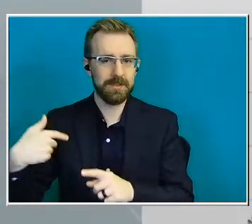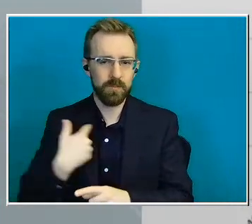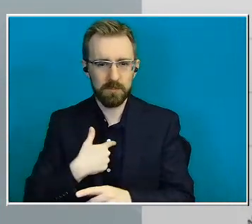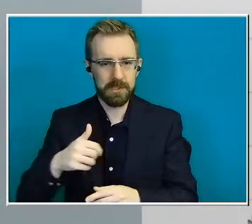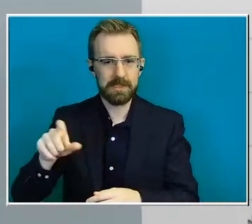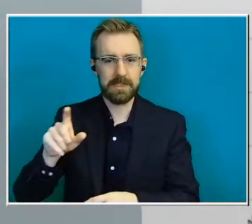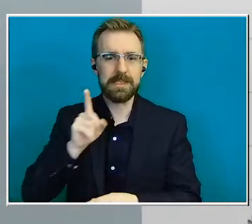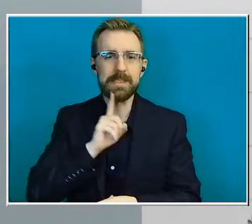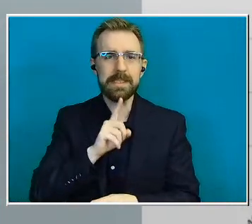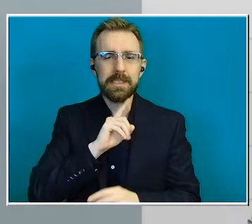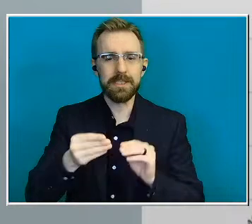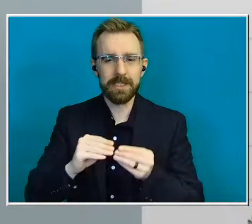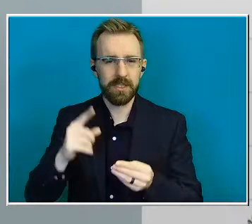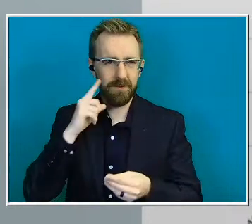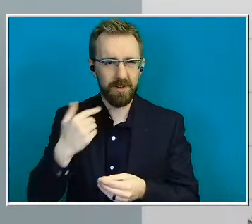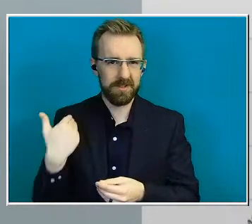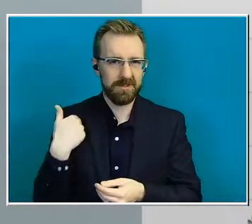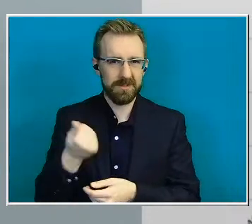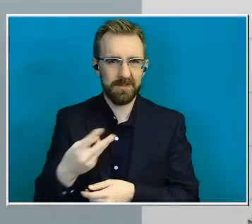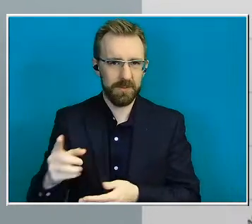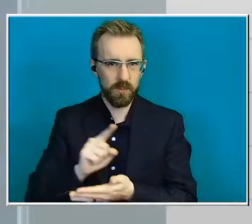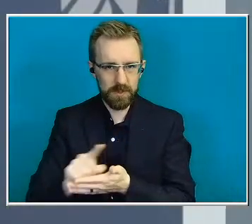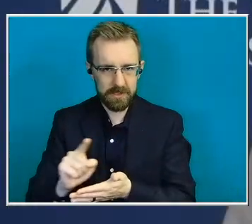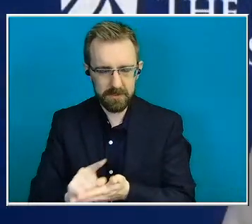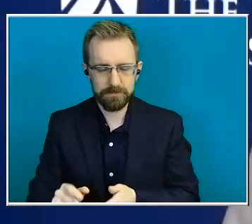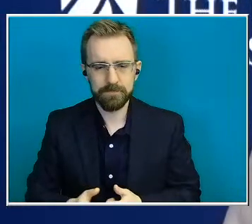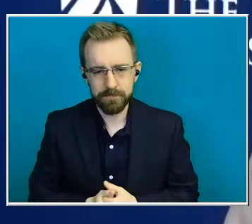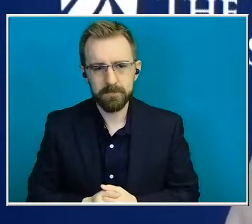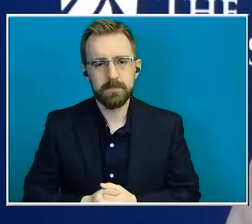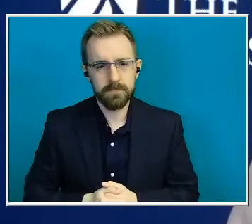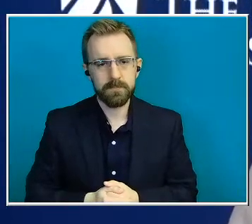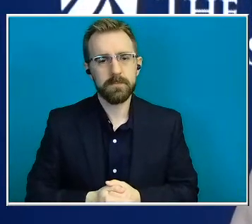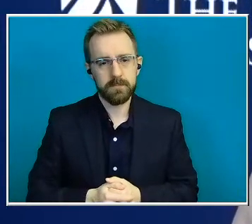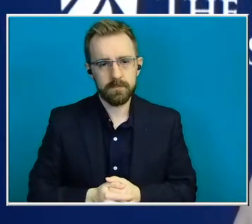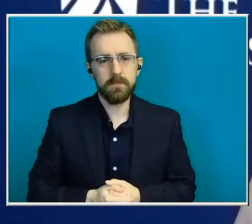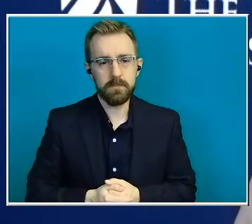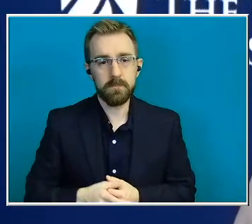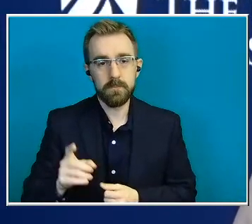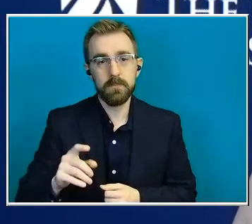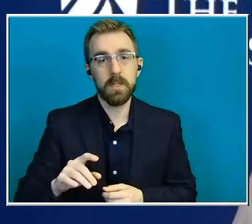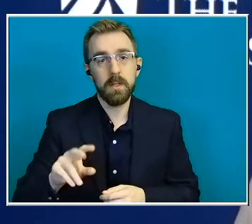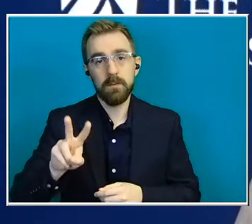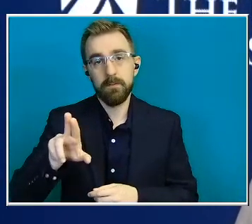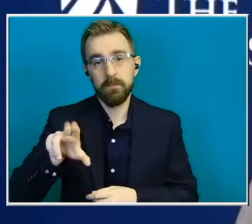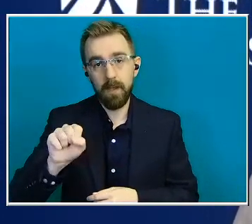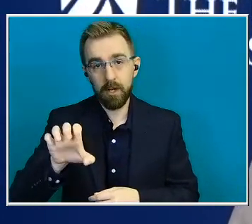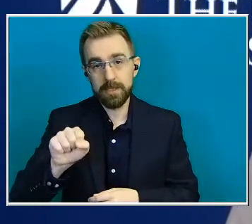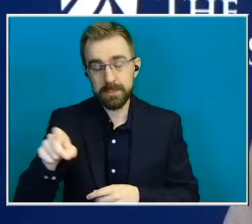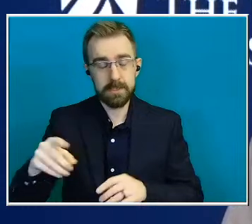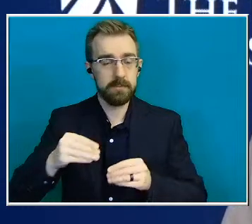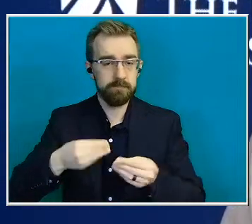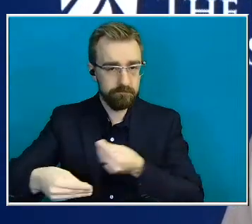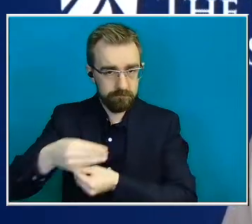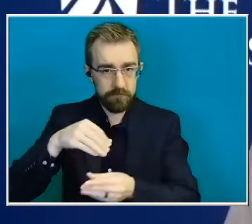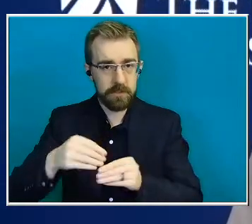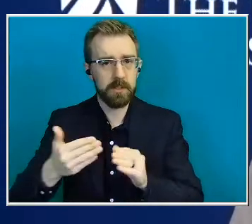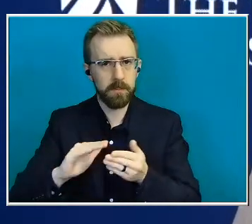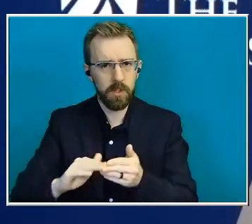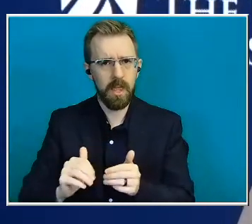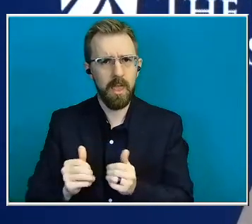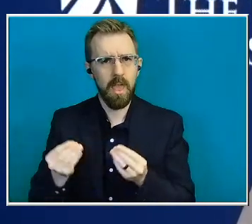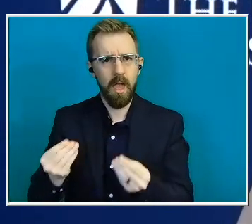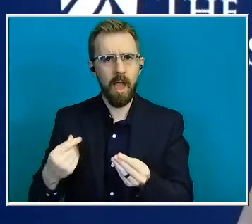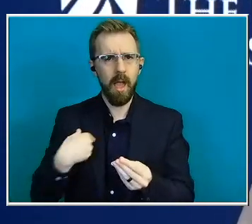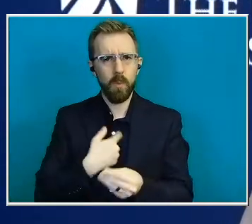weeks. So the viruses are circulating in the community. How do we prevent these infections?